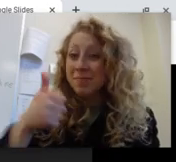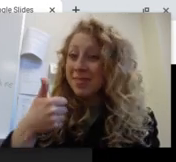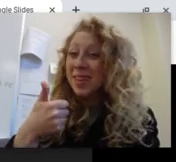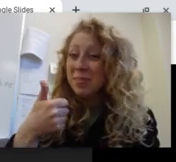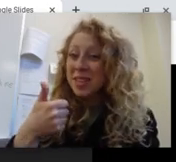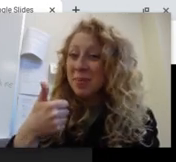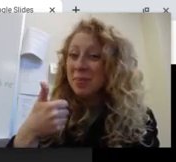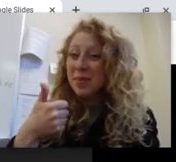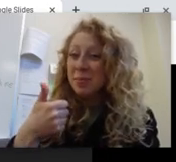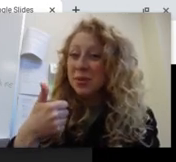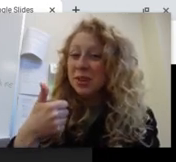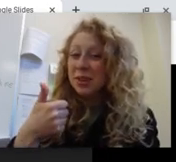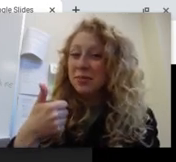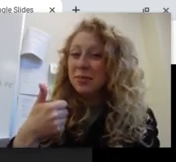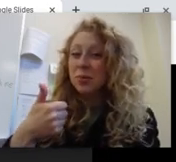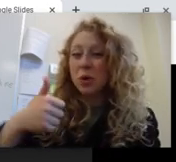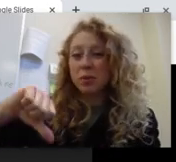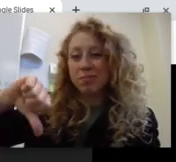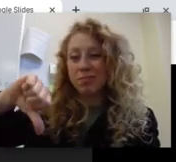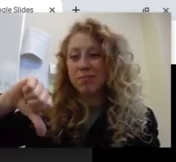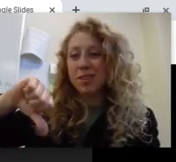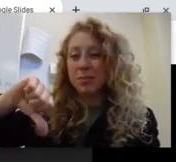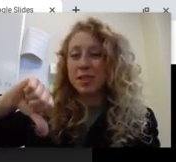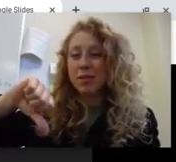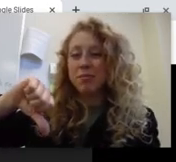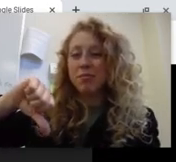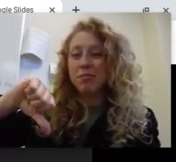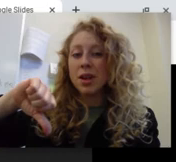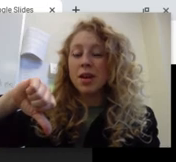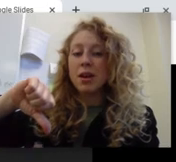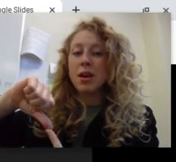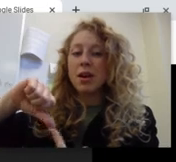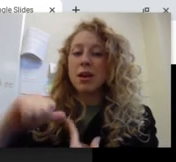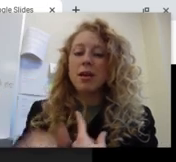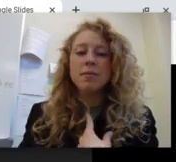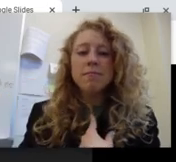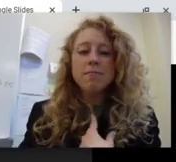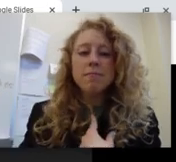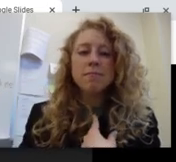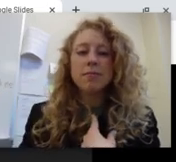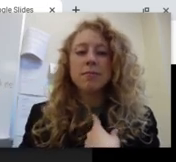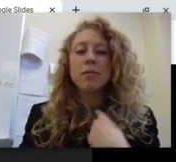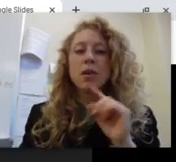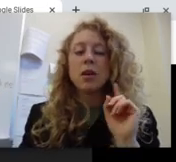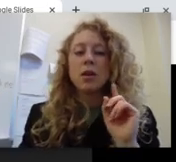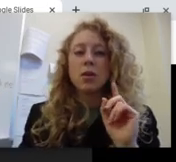would be thumbs up, I'm doing good, or thumbs down.